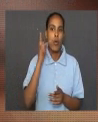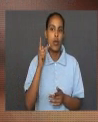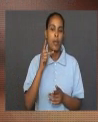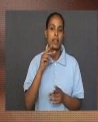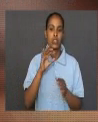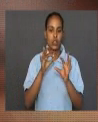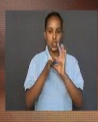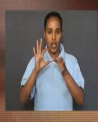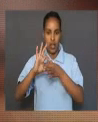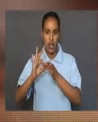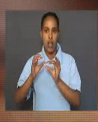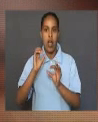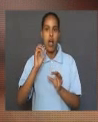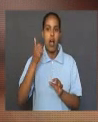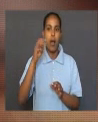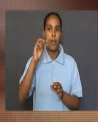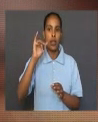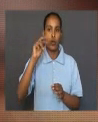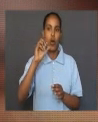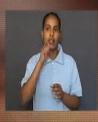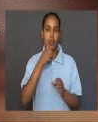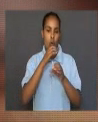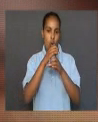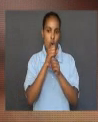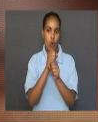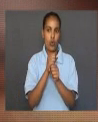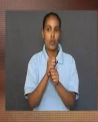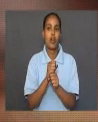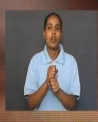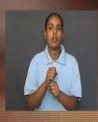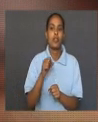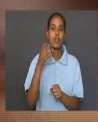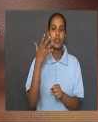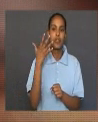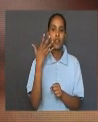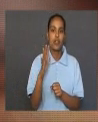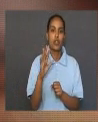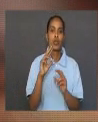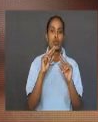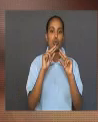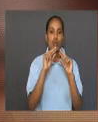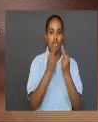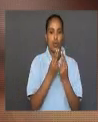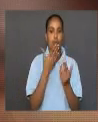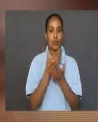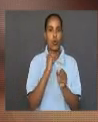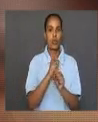amino acids that can contain up to 50 units. Good